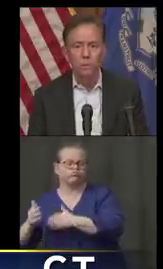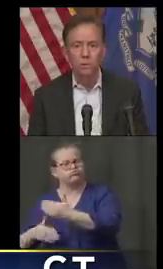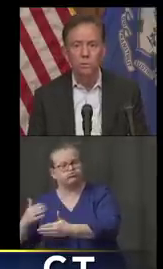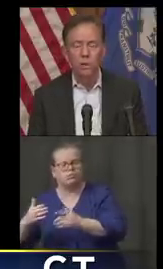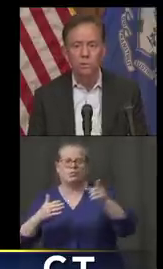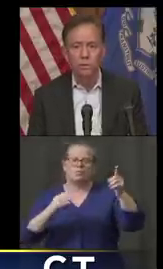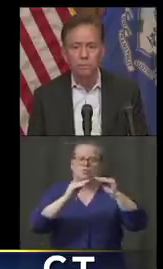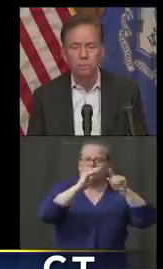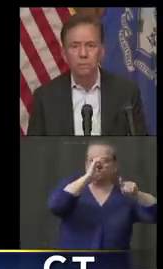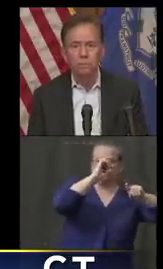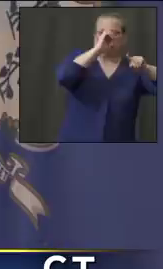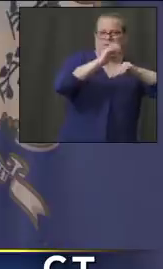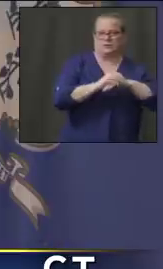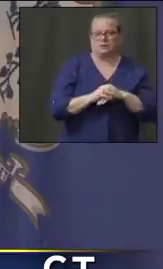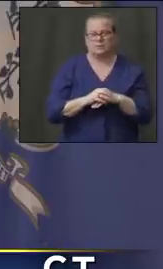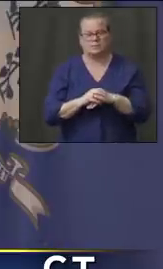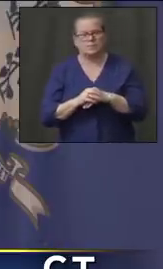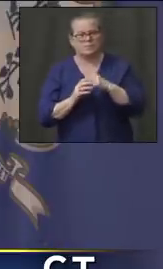one most relevant.